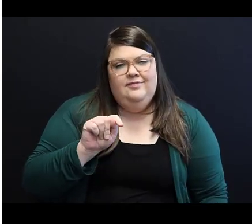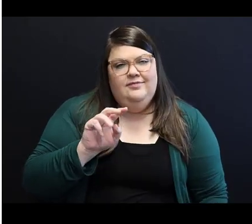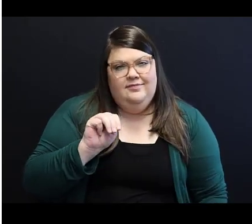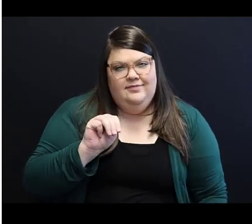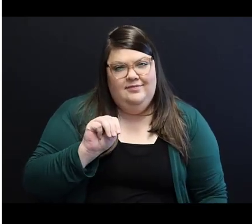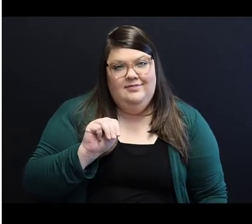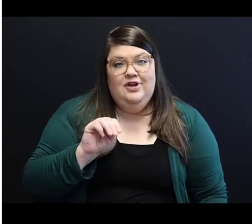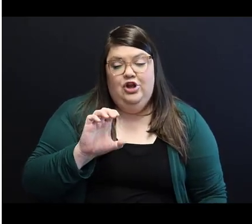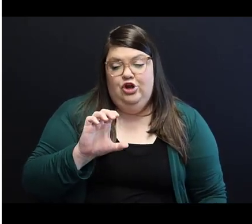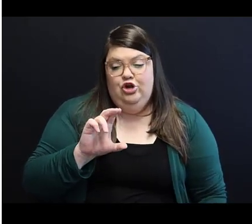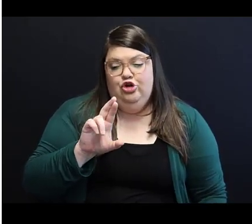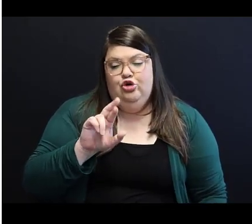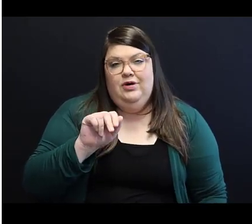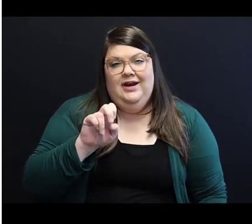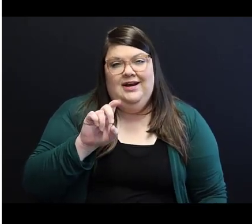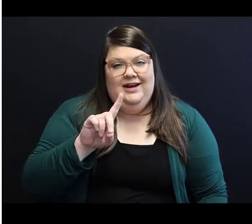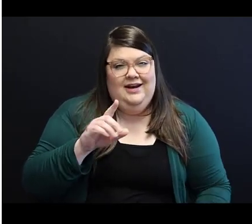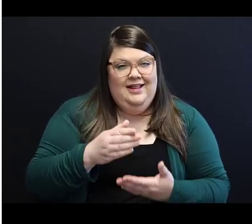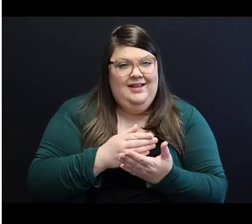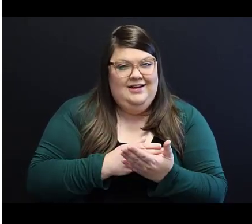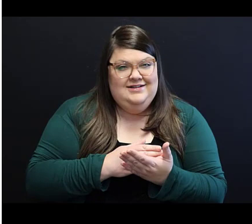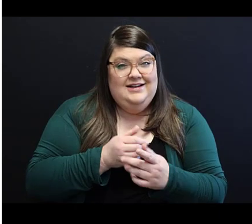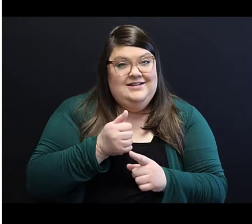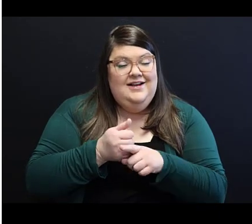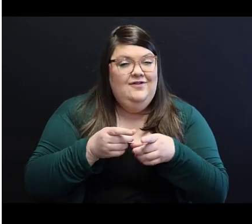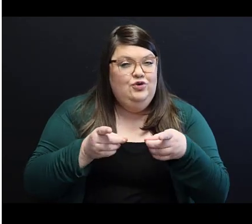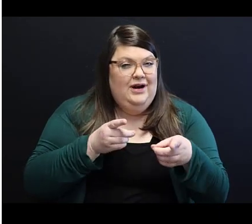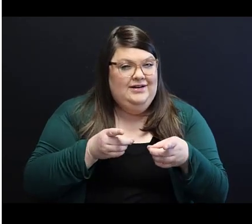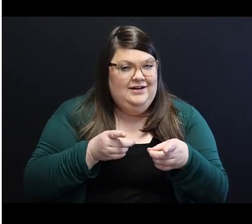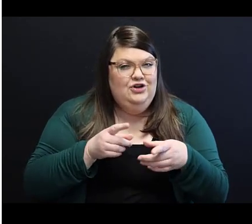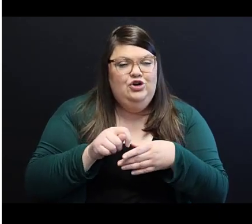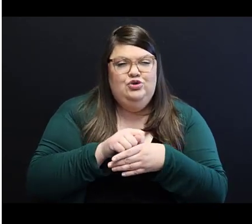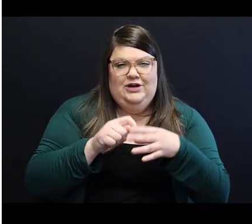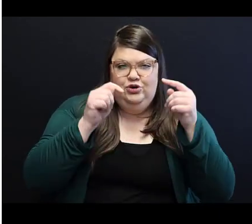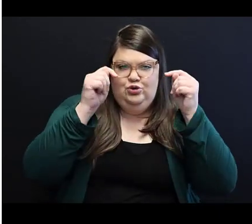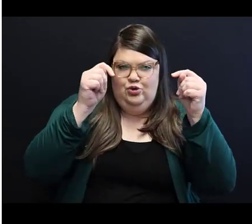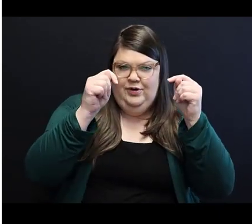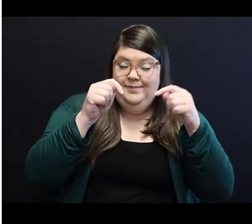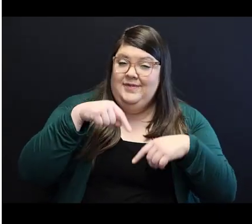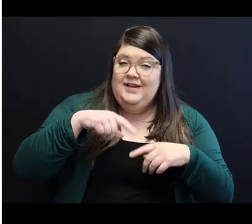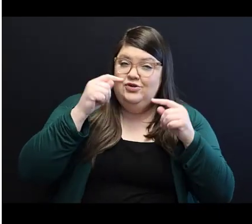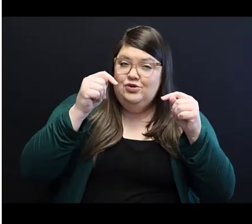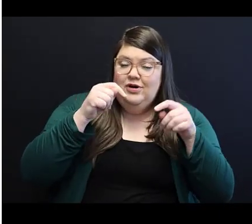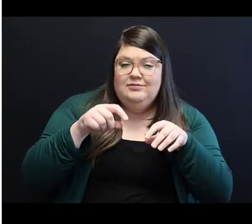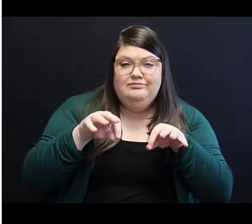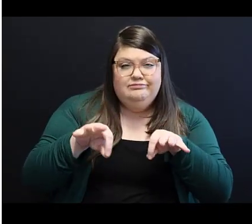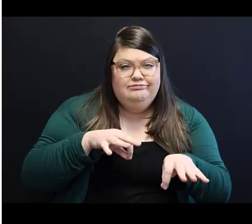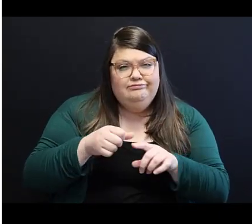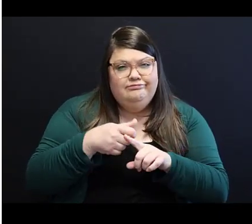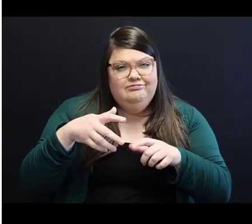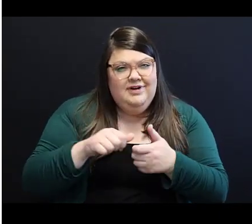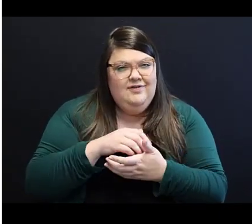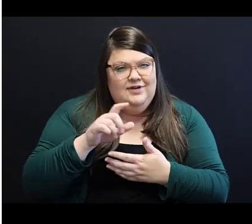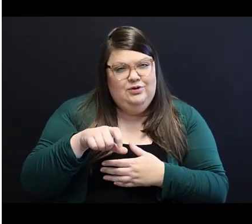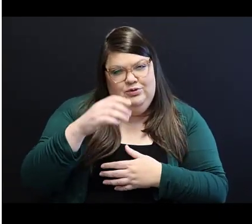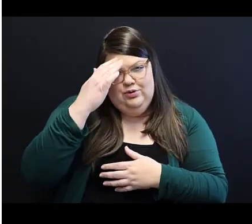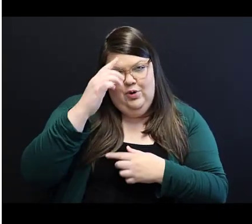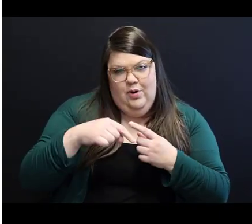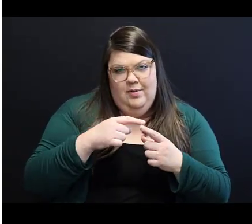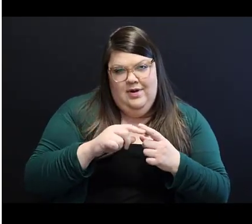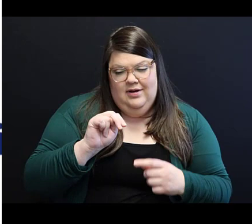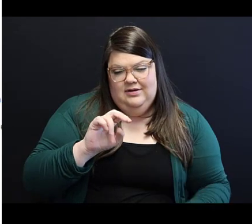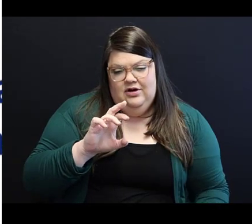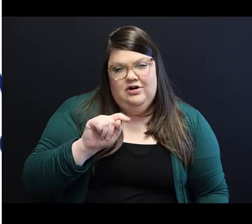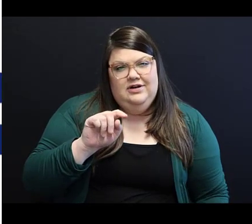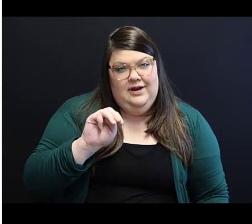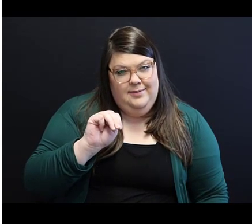List Self-Directed Training Tutorial. This tutorial describes everything you need to know about NCRTM's